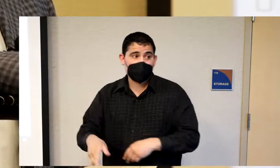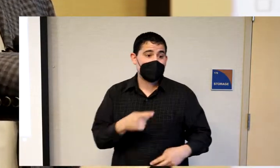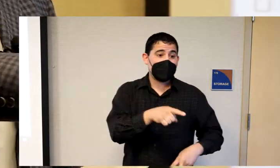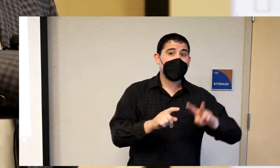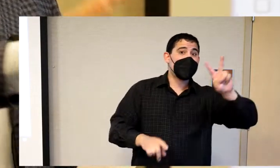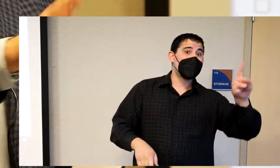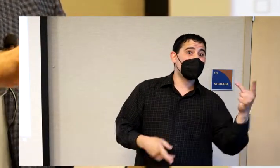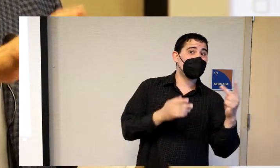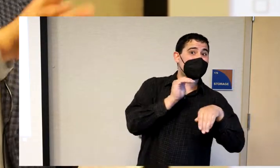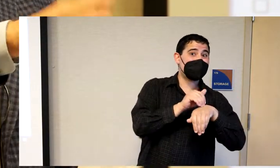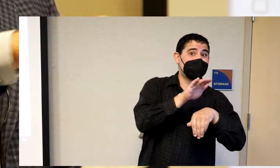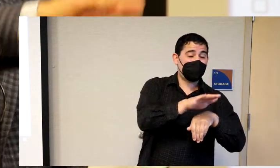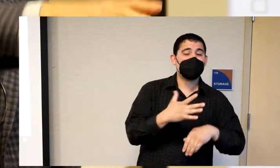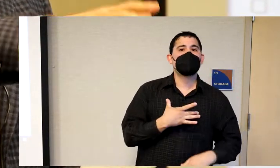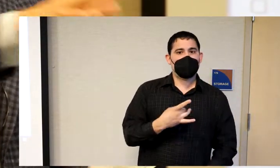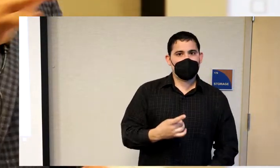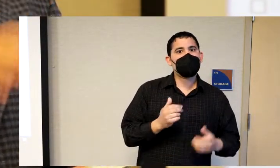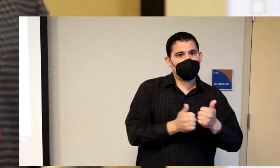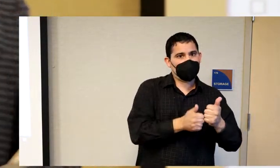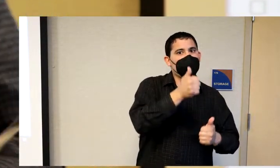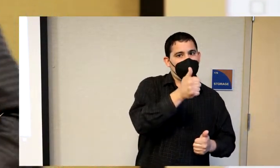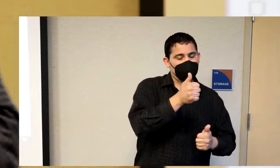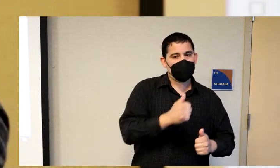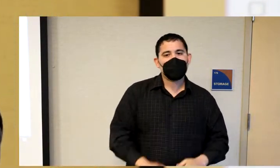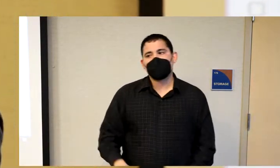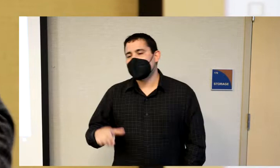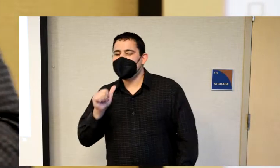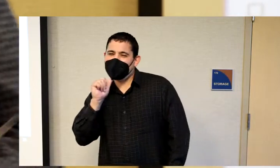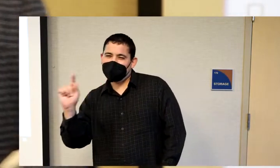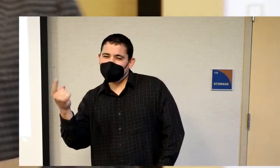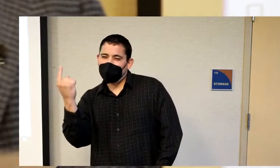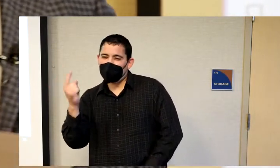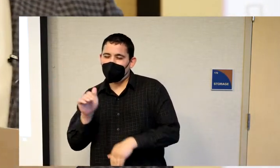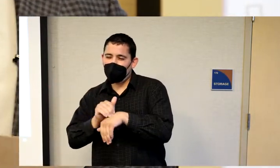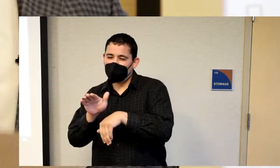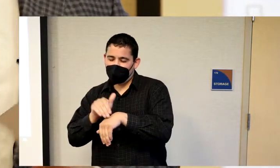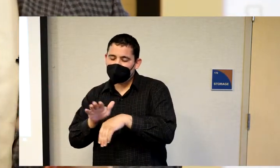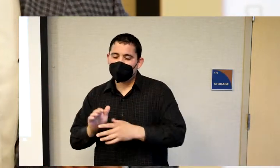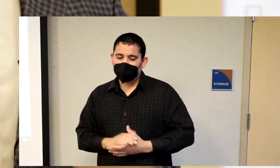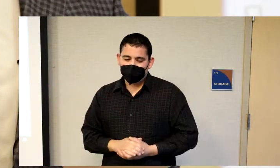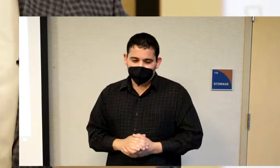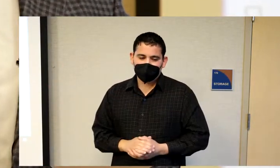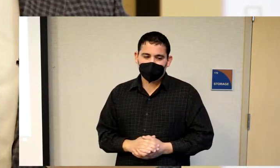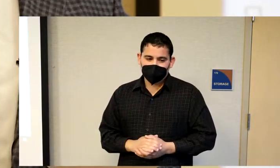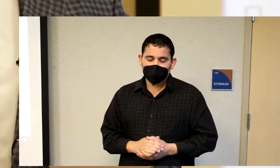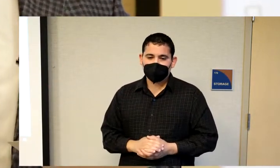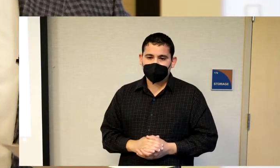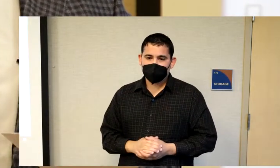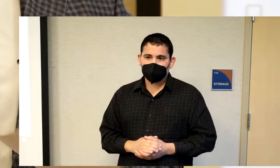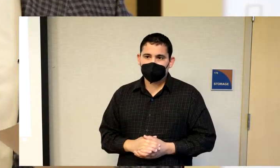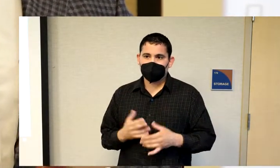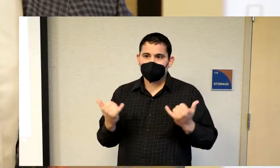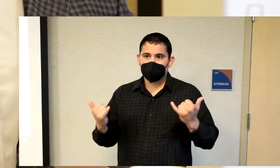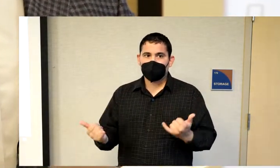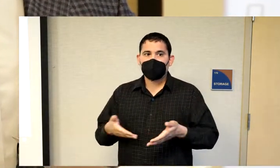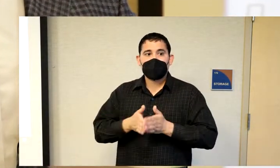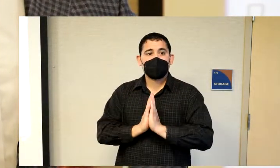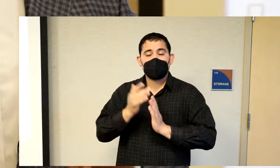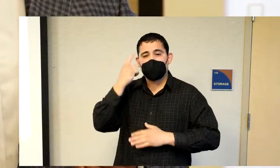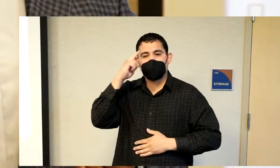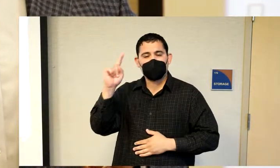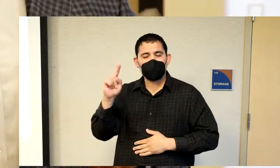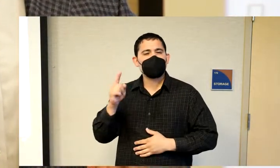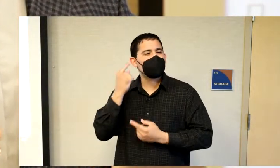more than their first submission, so they're nodding, so I assume Angel's good with that. But so you have maps to consider, and I guess